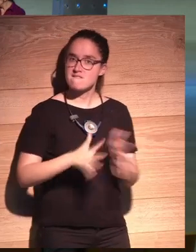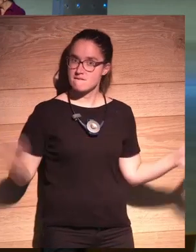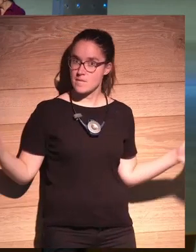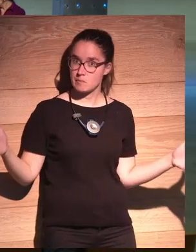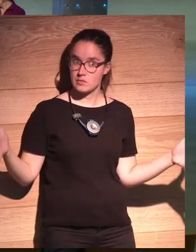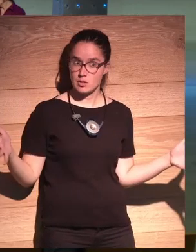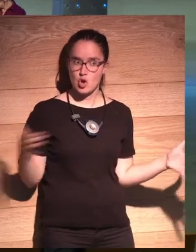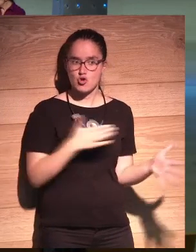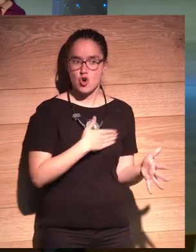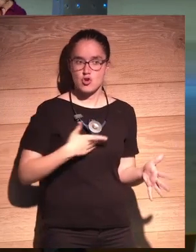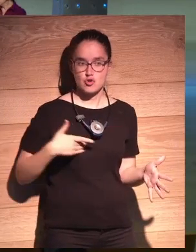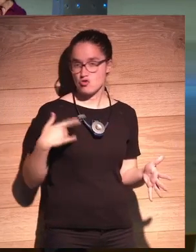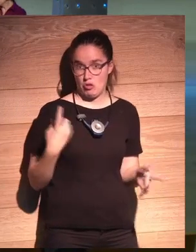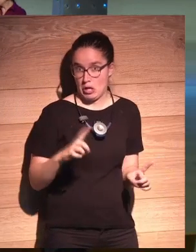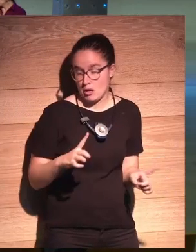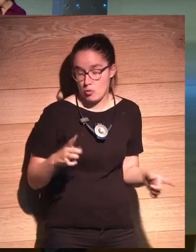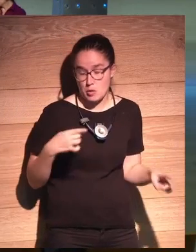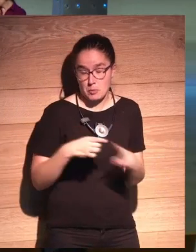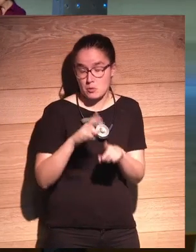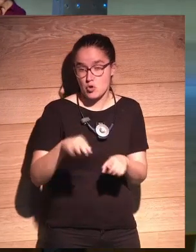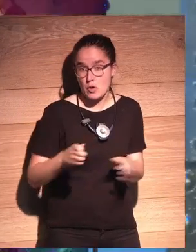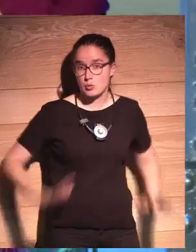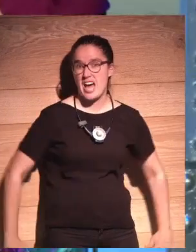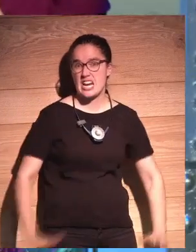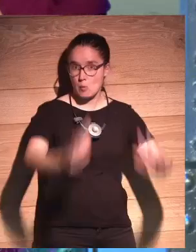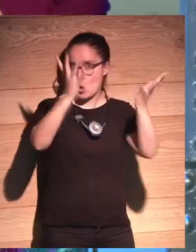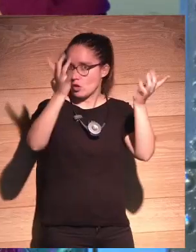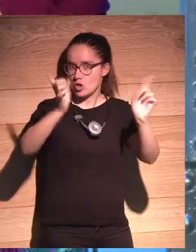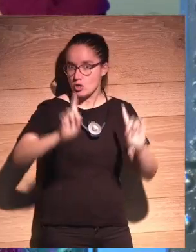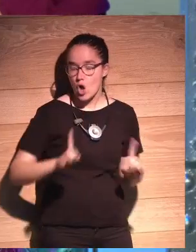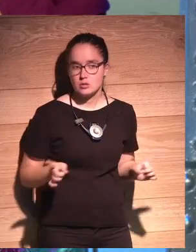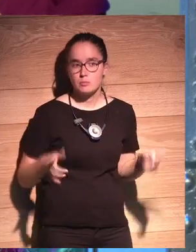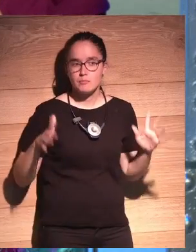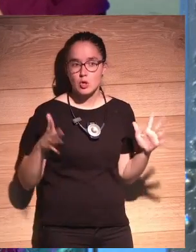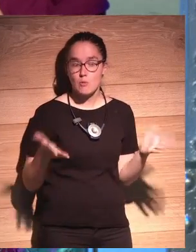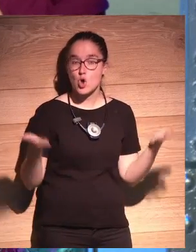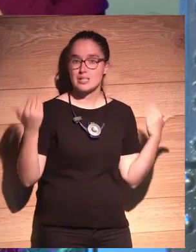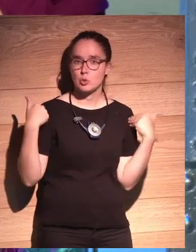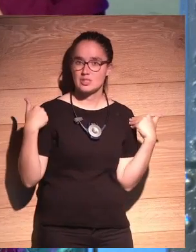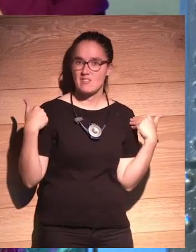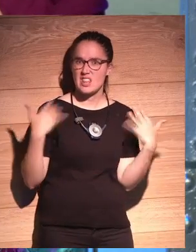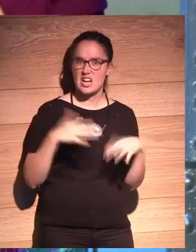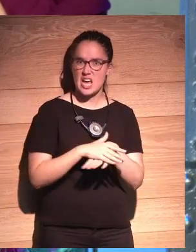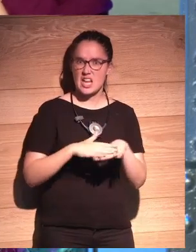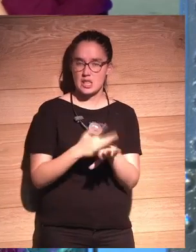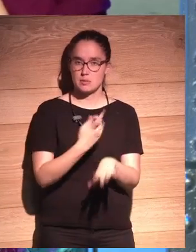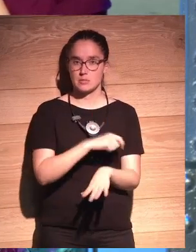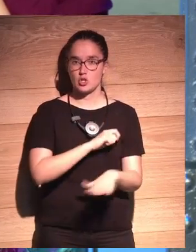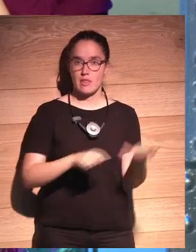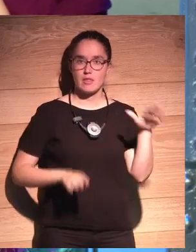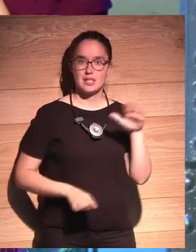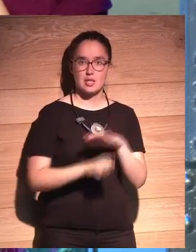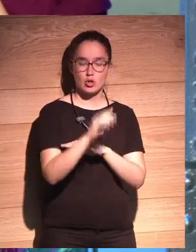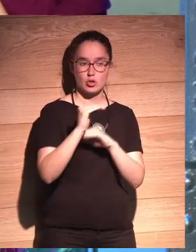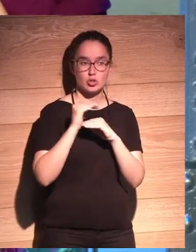The concept of culture is very wide, as you've explained, so I don't really want to create a revolution,